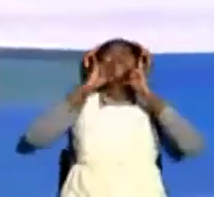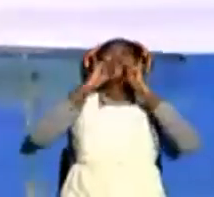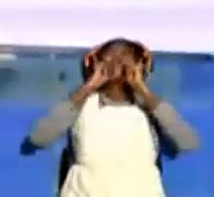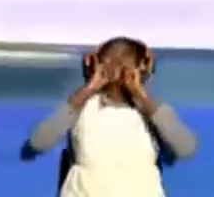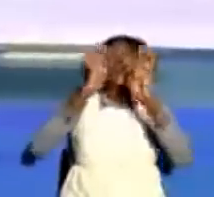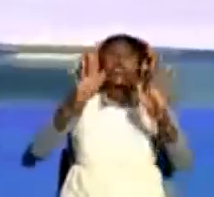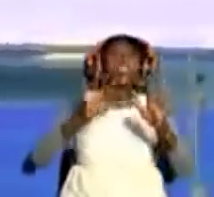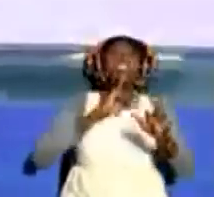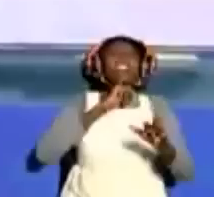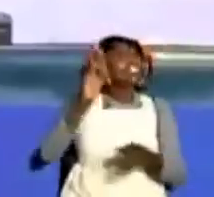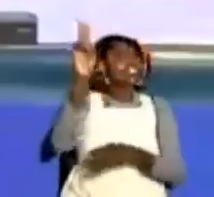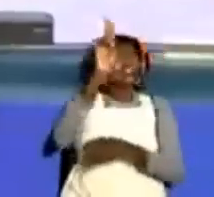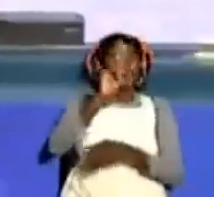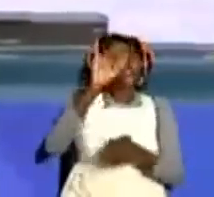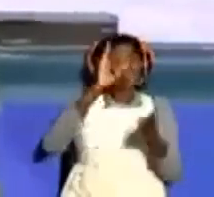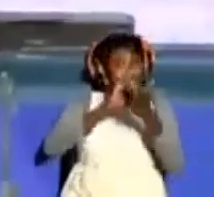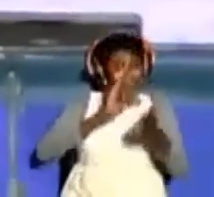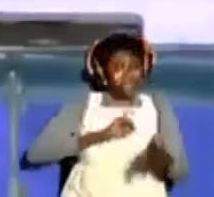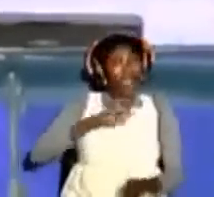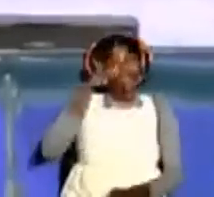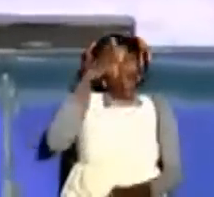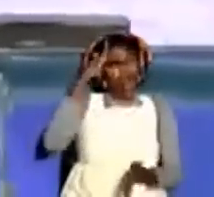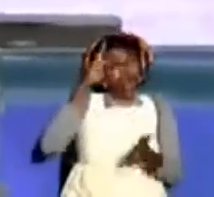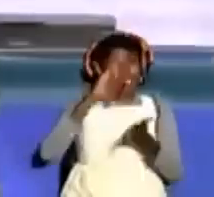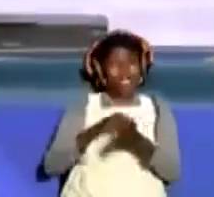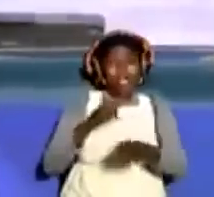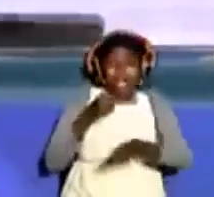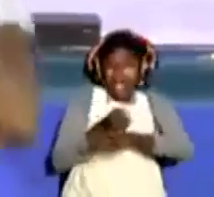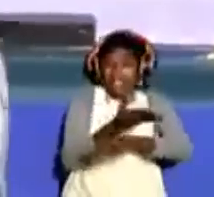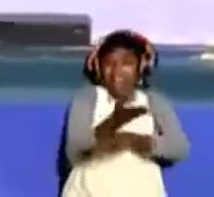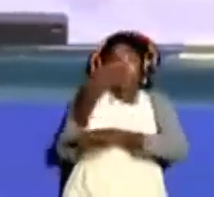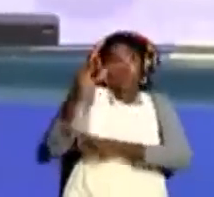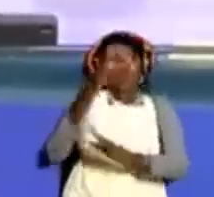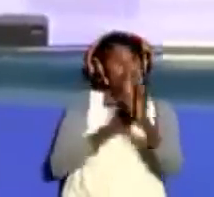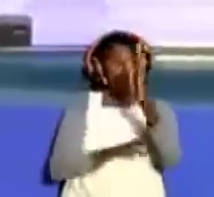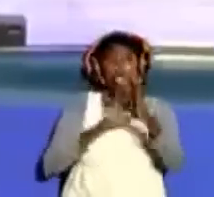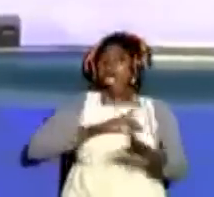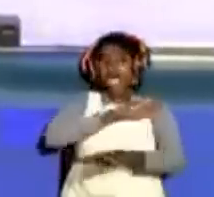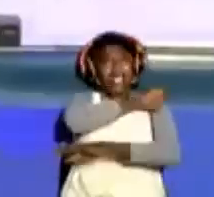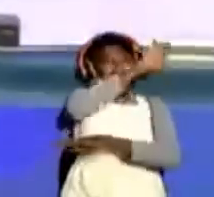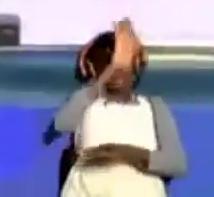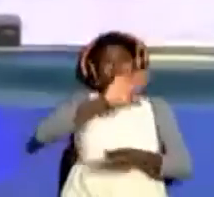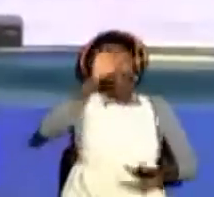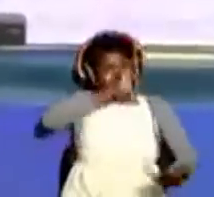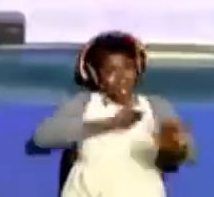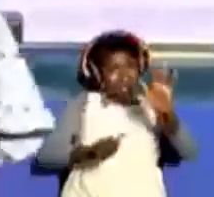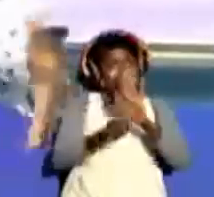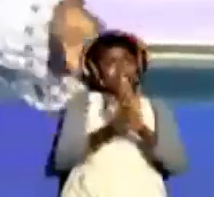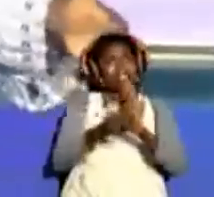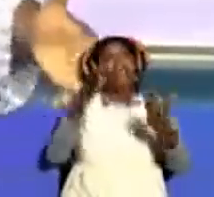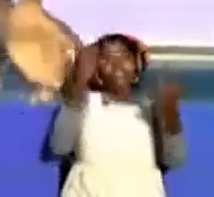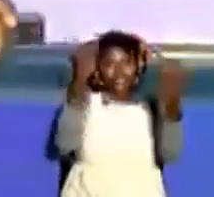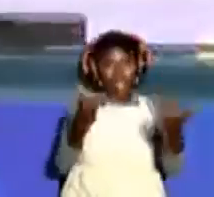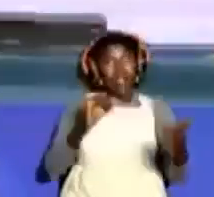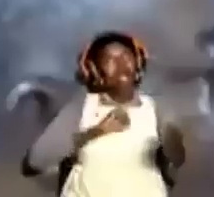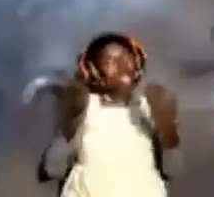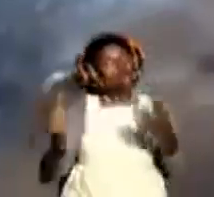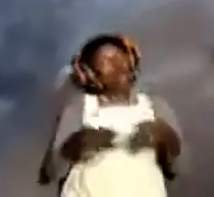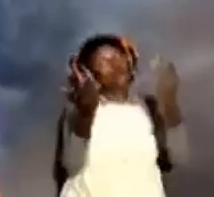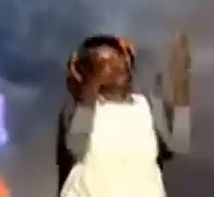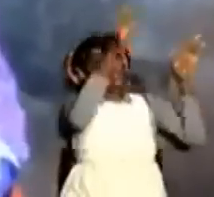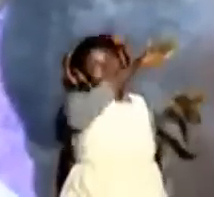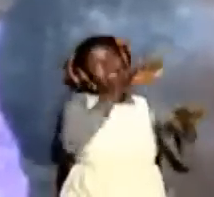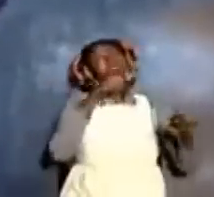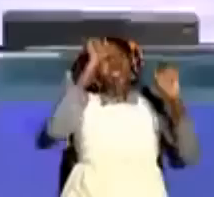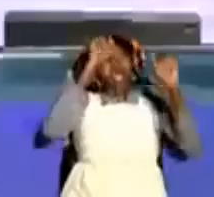that is useful that I know of the counsel of God that I've hidden from you. Now I want to go. Can you